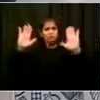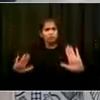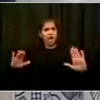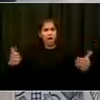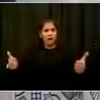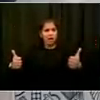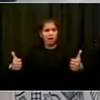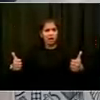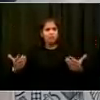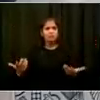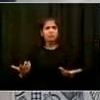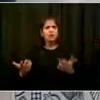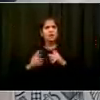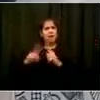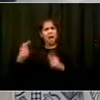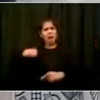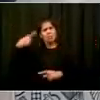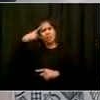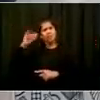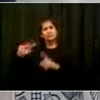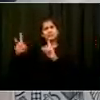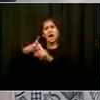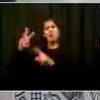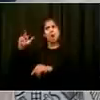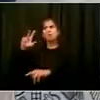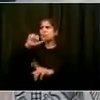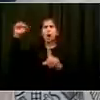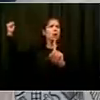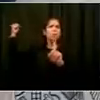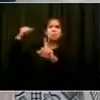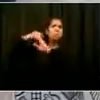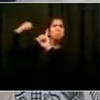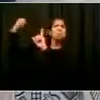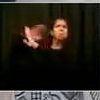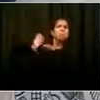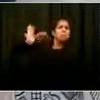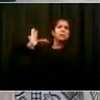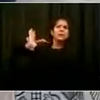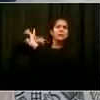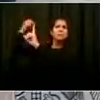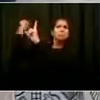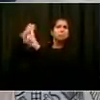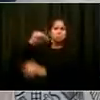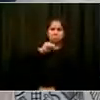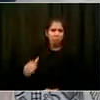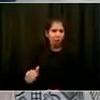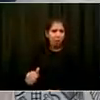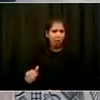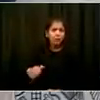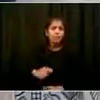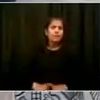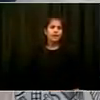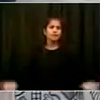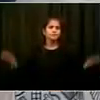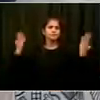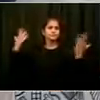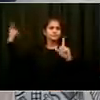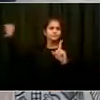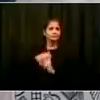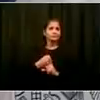of the country. So our focus was not on what to do if. Our focus was getting our schools up and running,